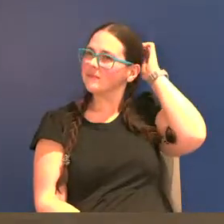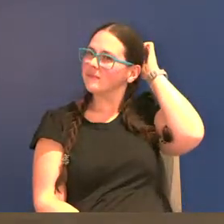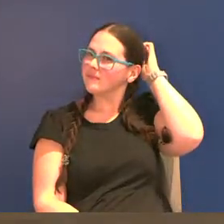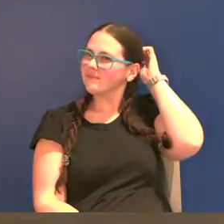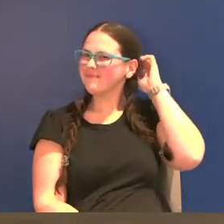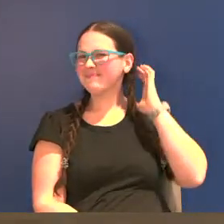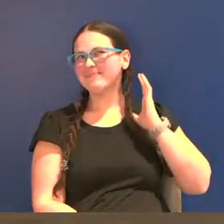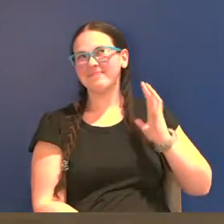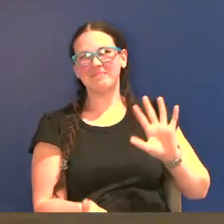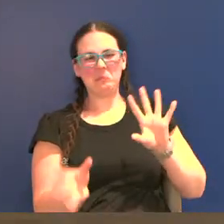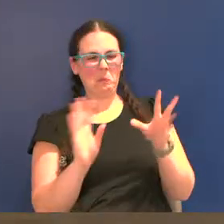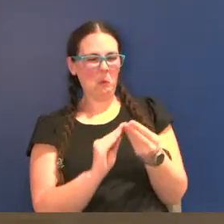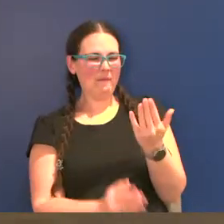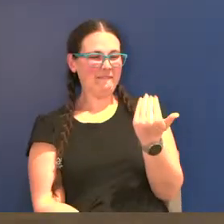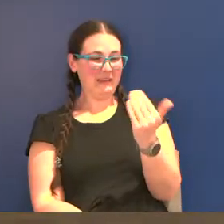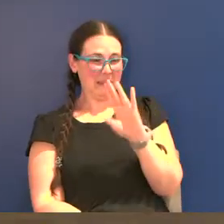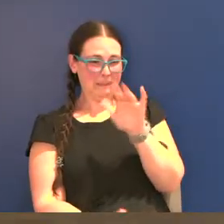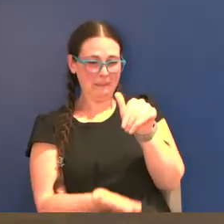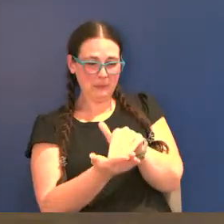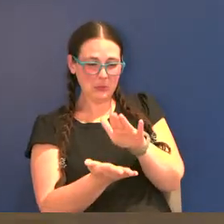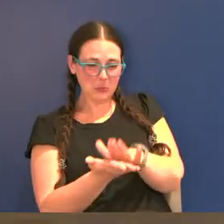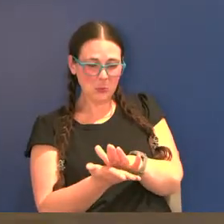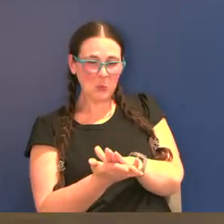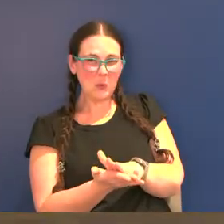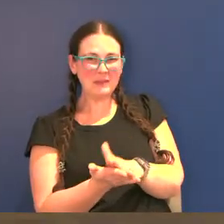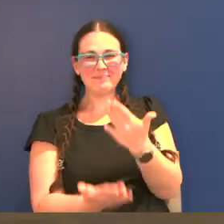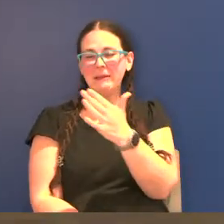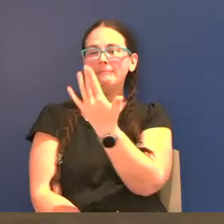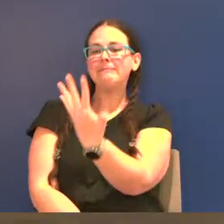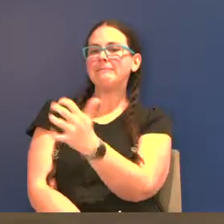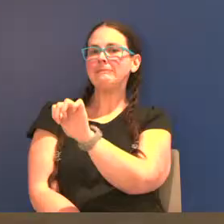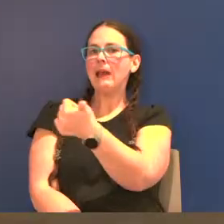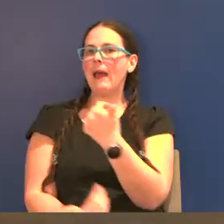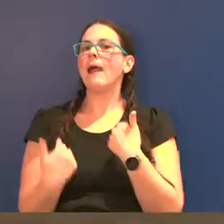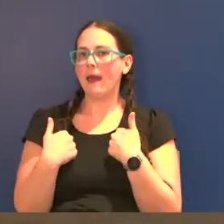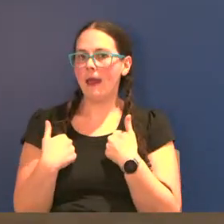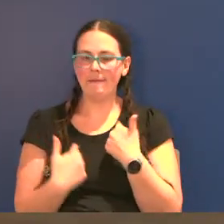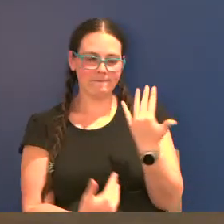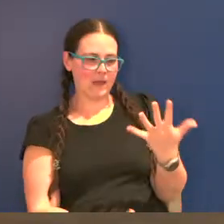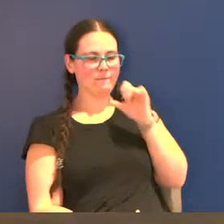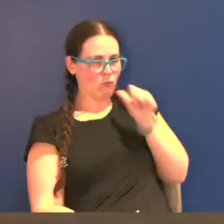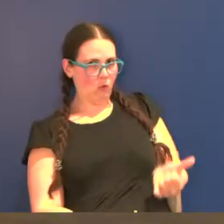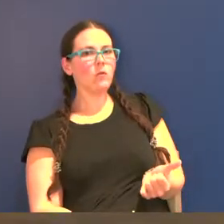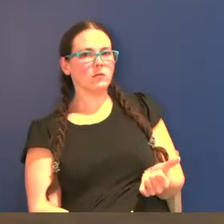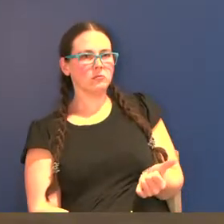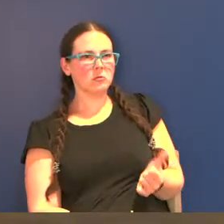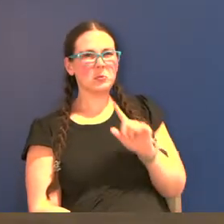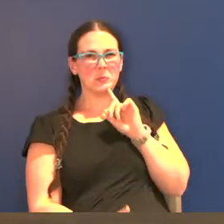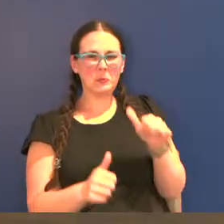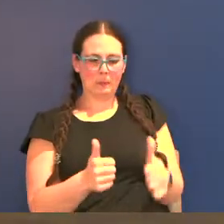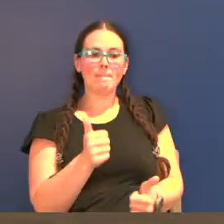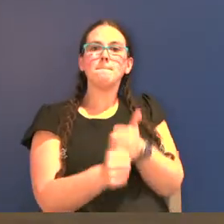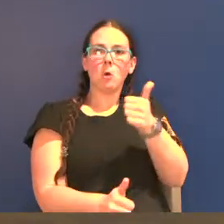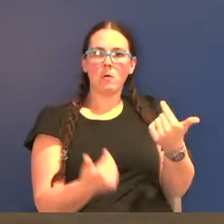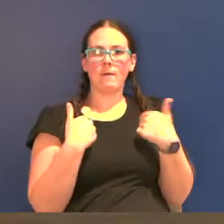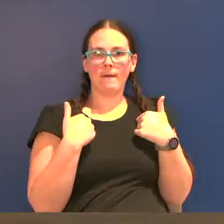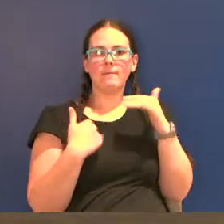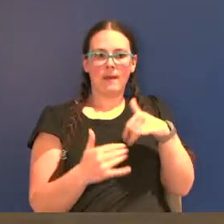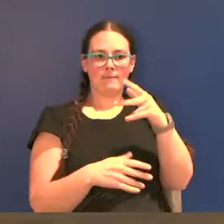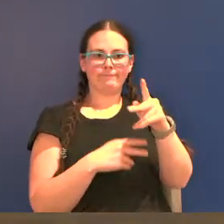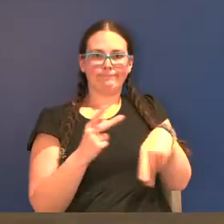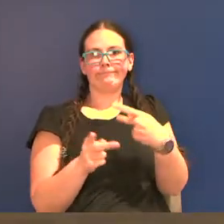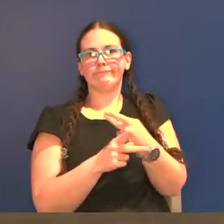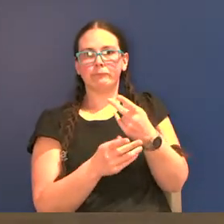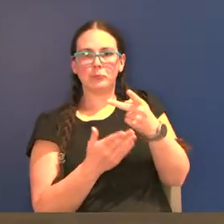middle schools, 10 of them probably have those programs and 5 may not. So it's really a majority, and most schools have those programming. So there wouldn't